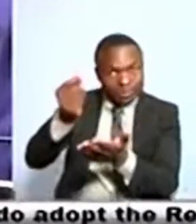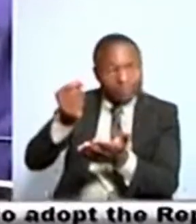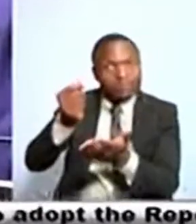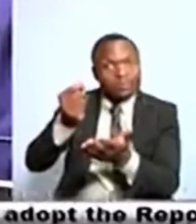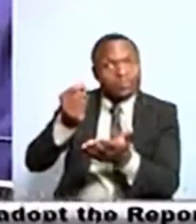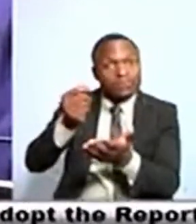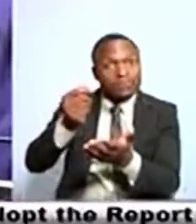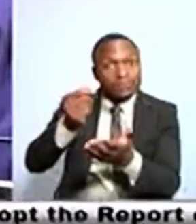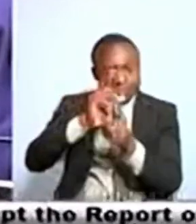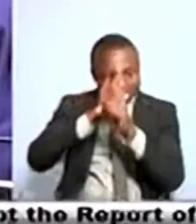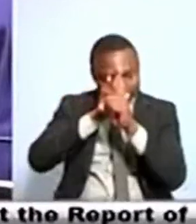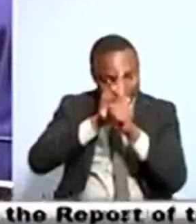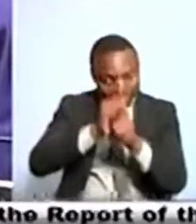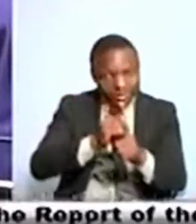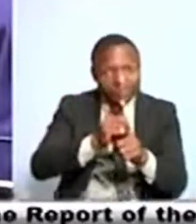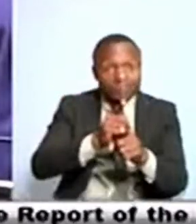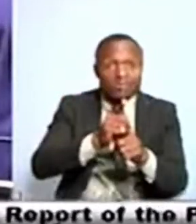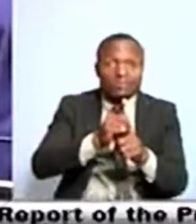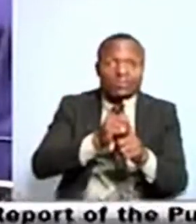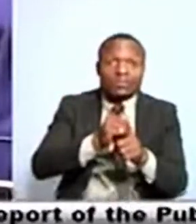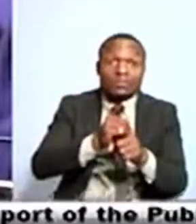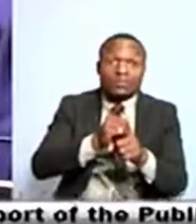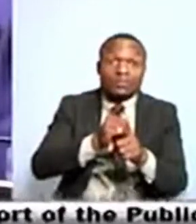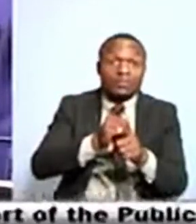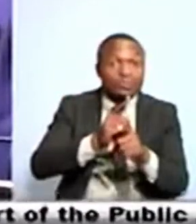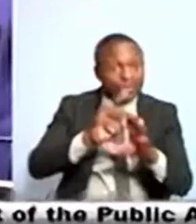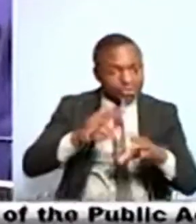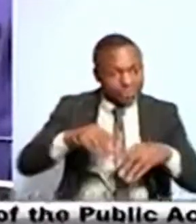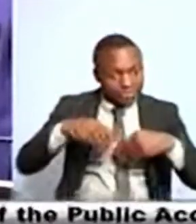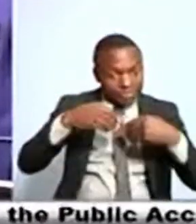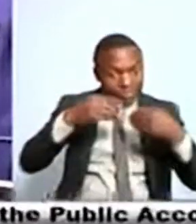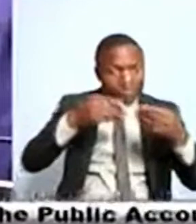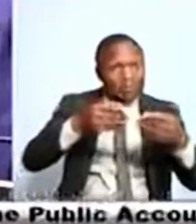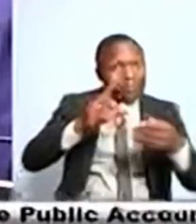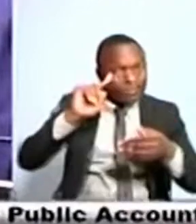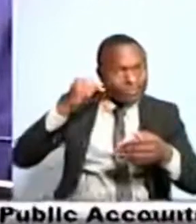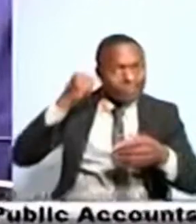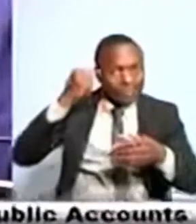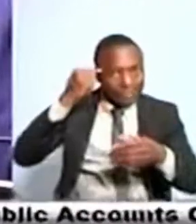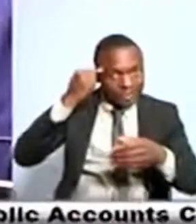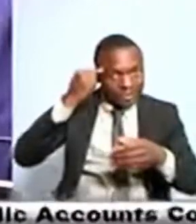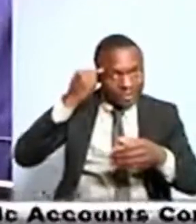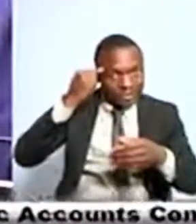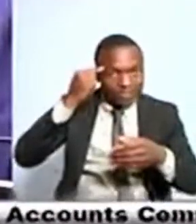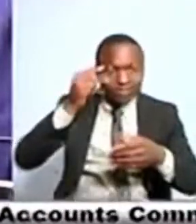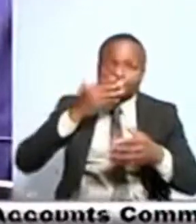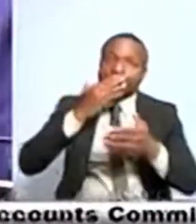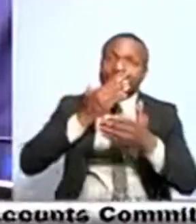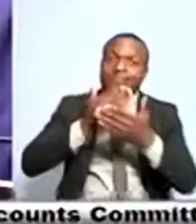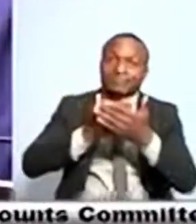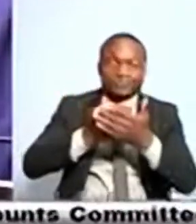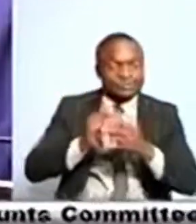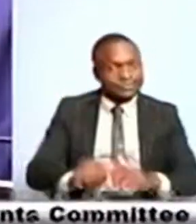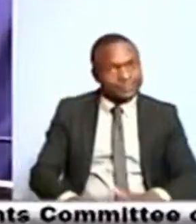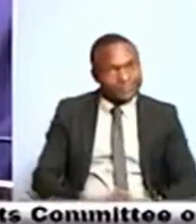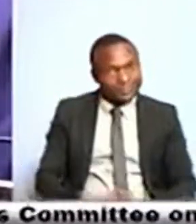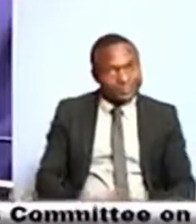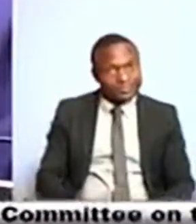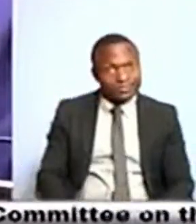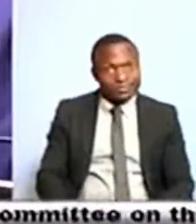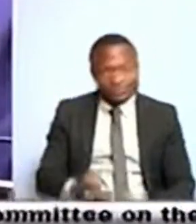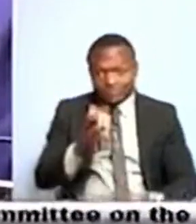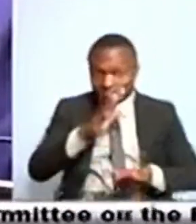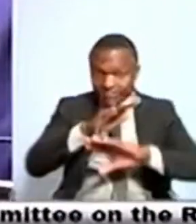the decision-making ability of government is much more precise. That is